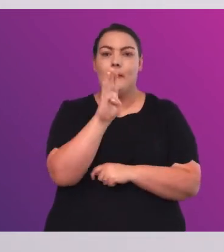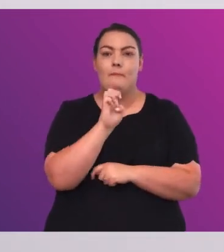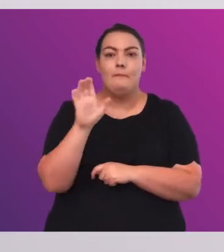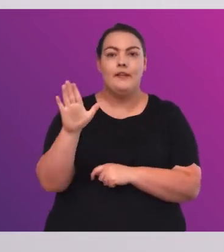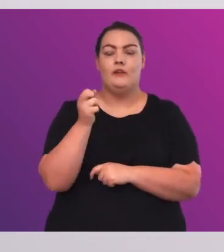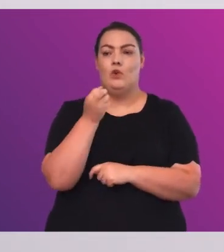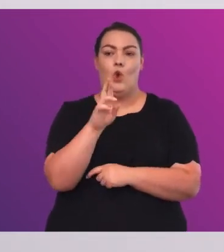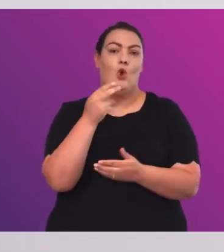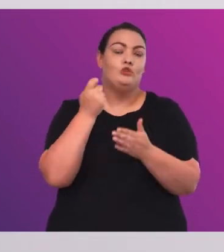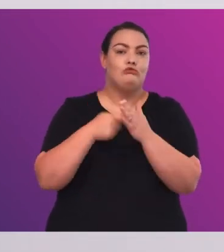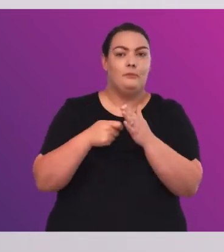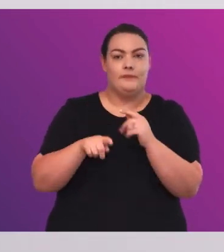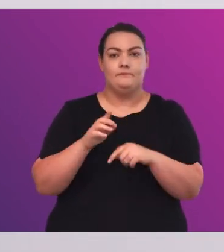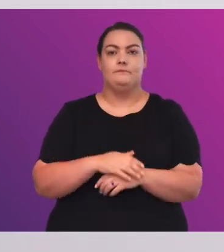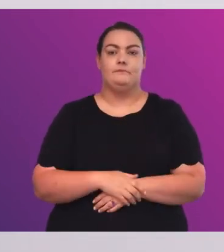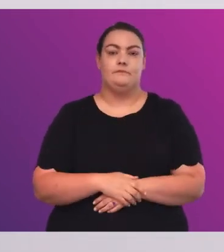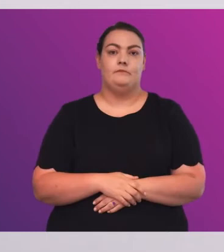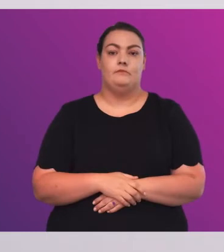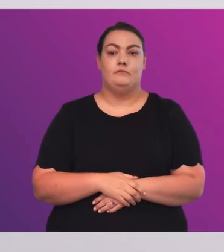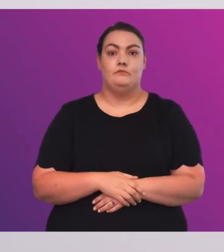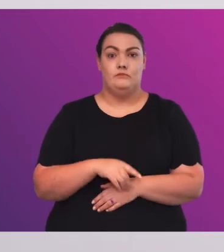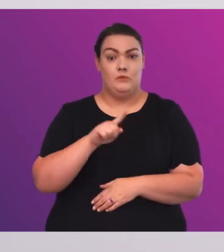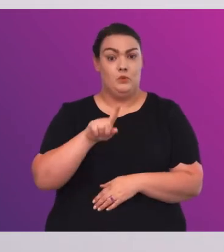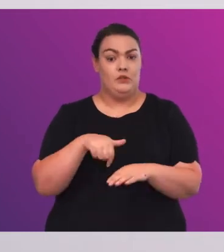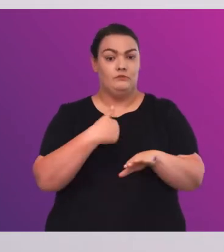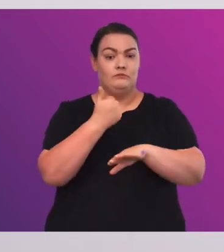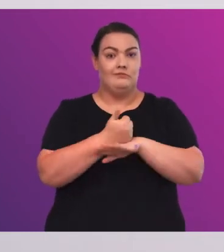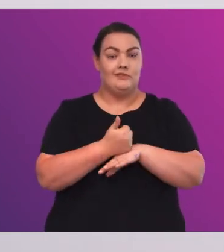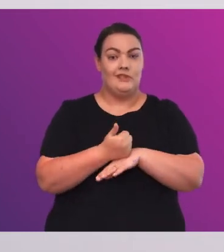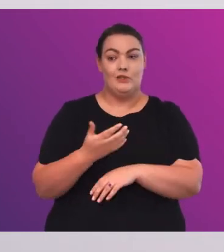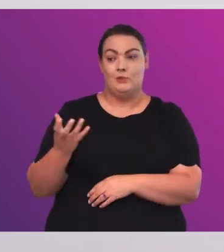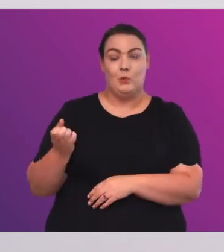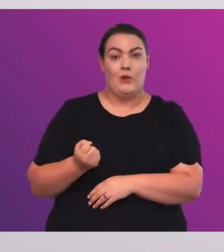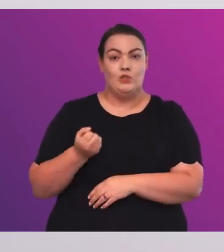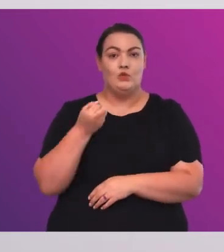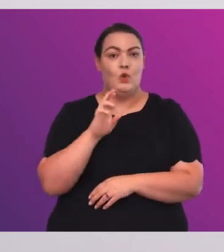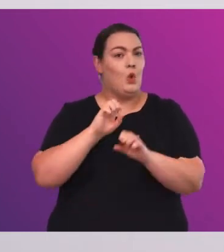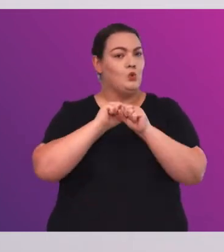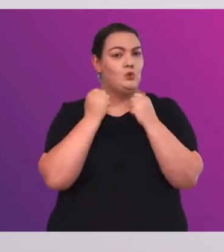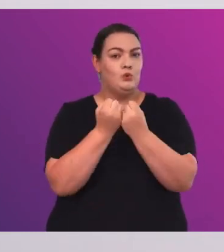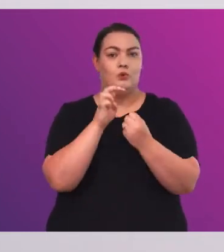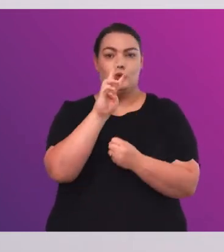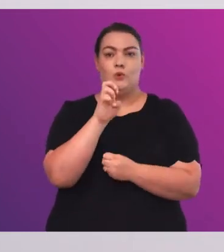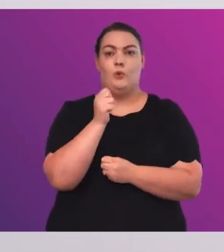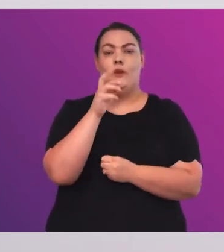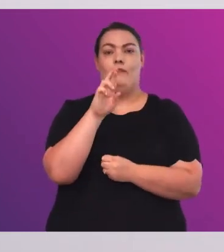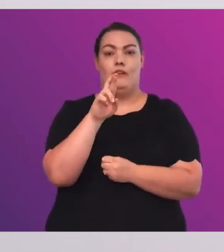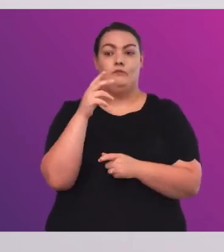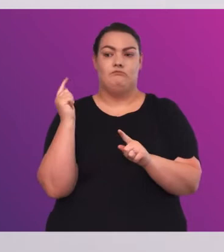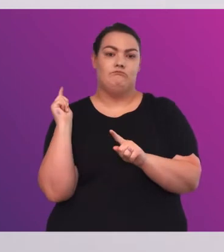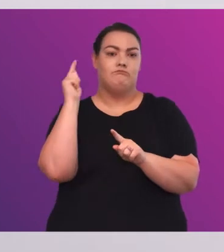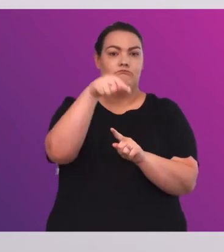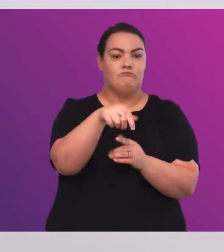your shopping. You can arrange to have your wages or your social welfare payment paid directly into the